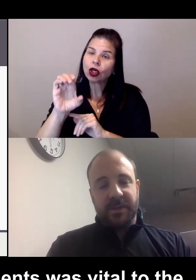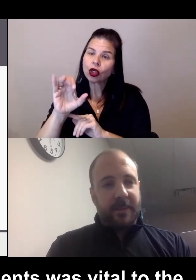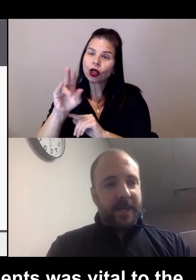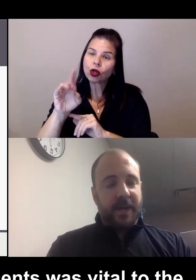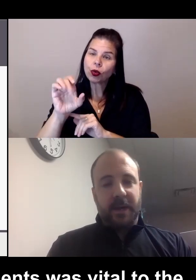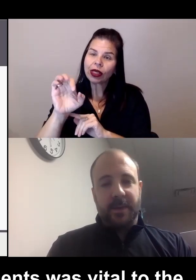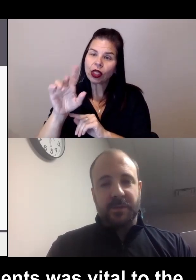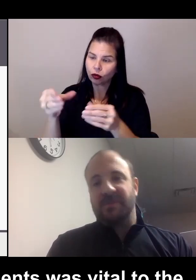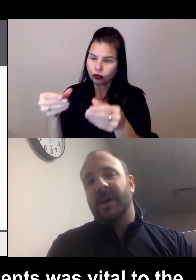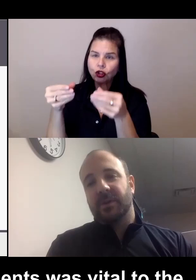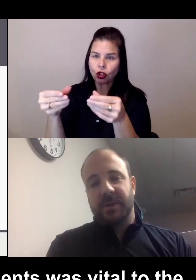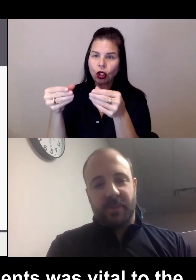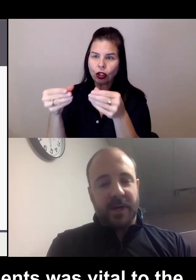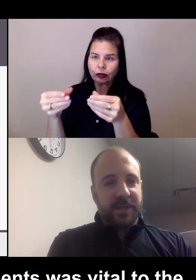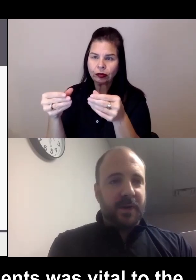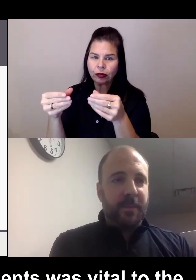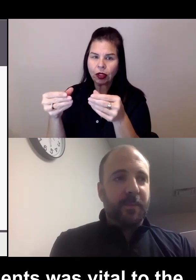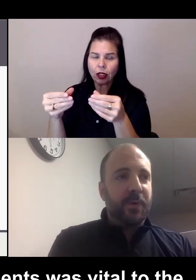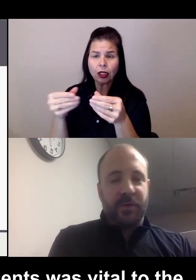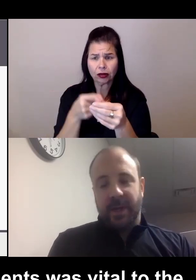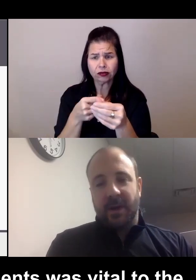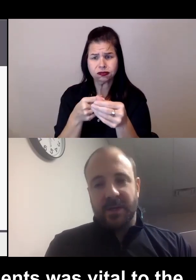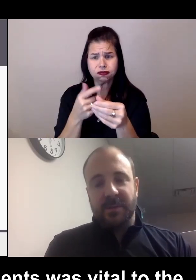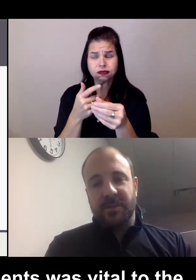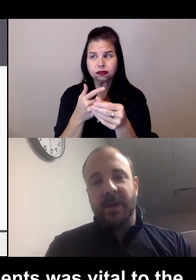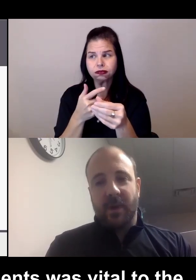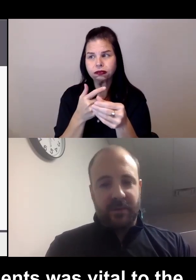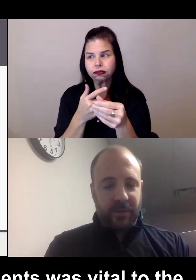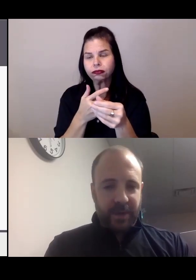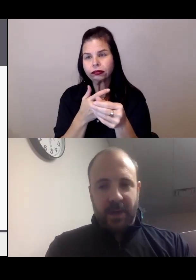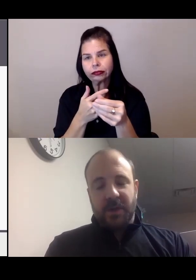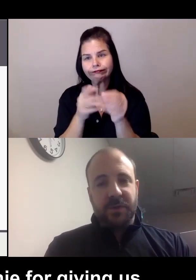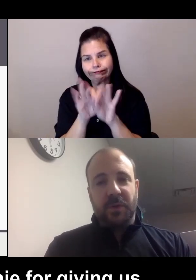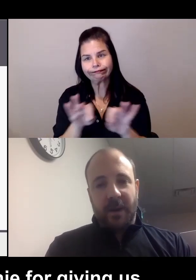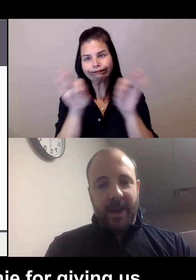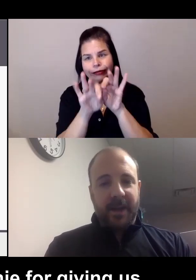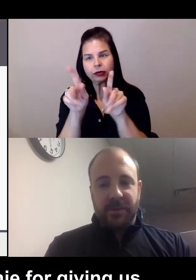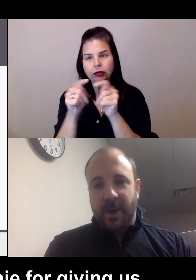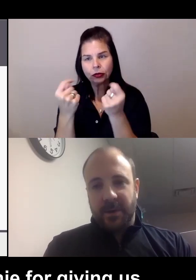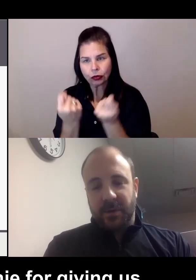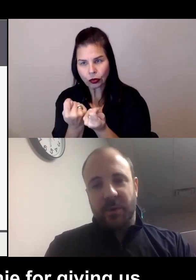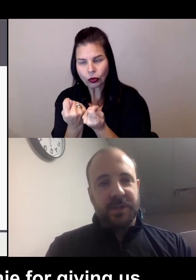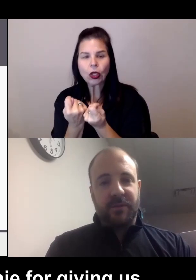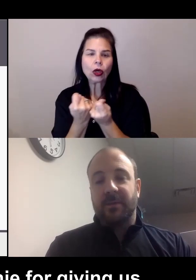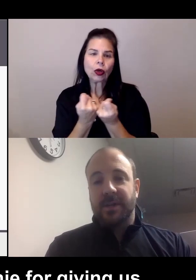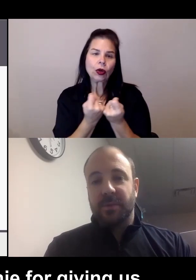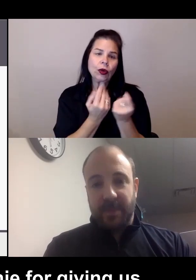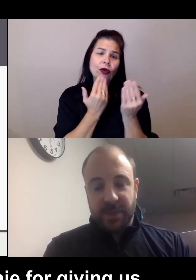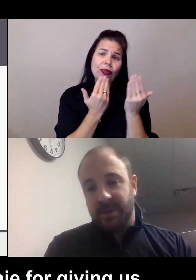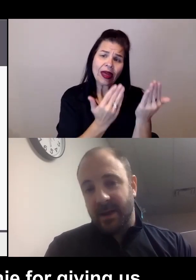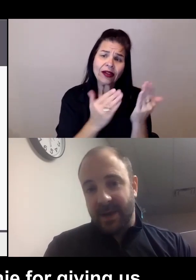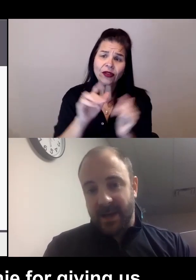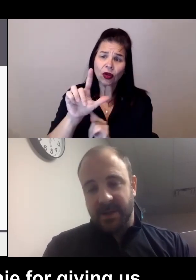of these law-back documents was vital to the project. So I'm personally, and our team is very grateful to Lawback and to Robin Cook Ritchie for giving